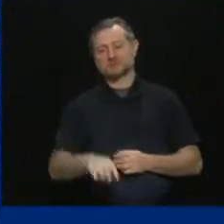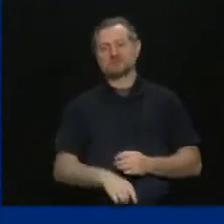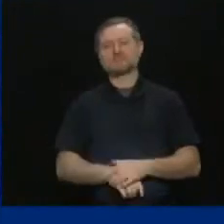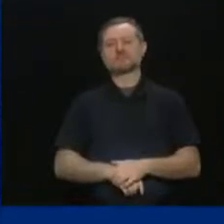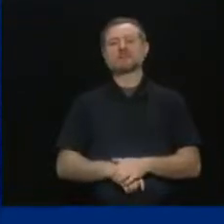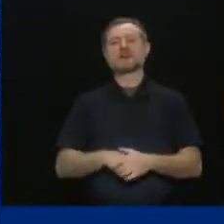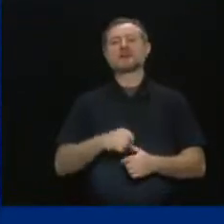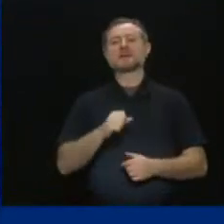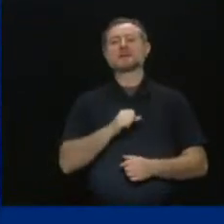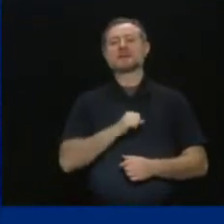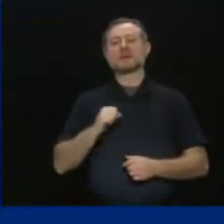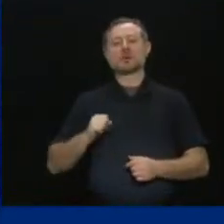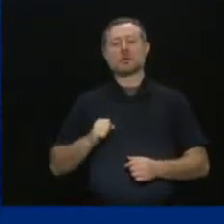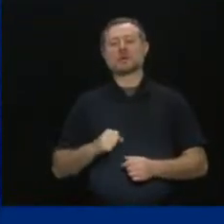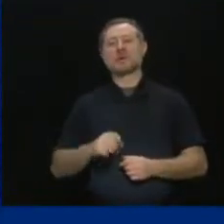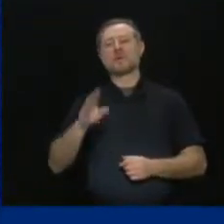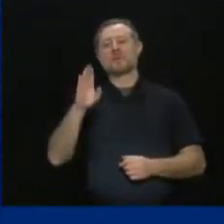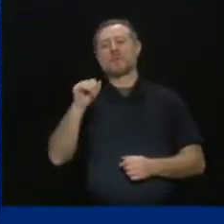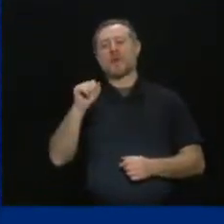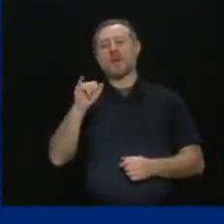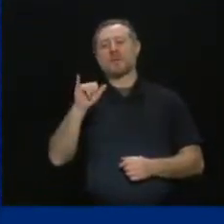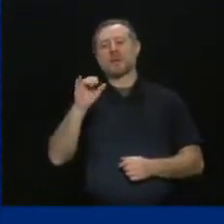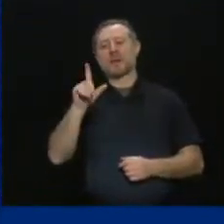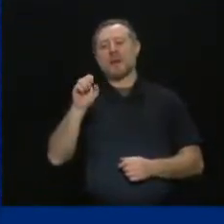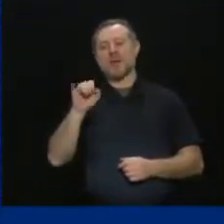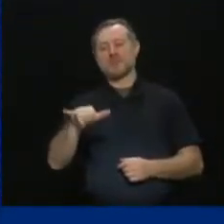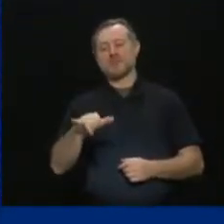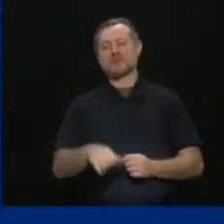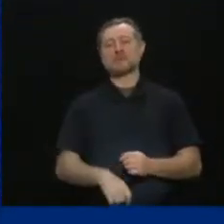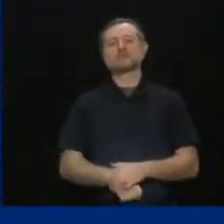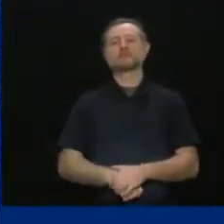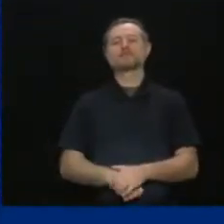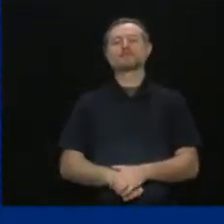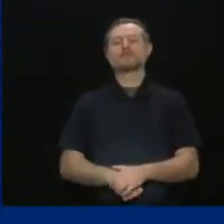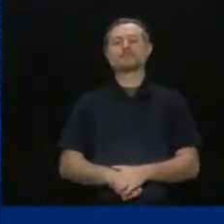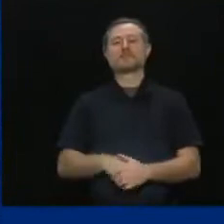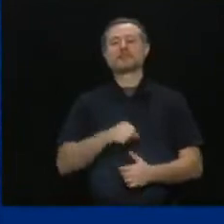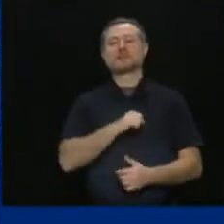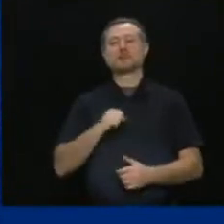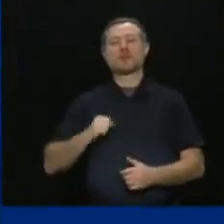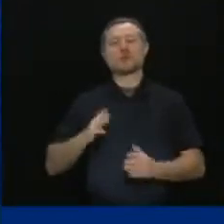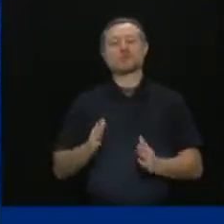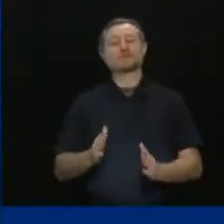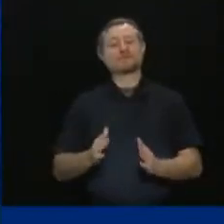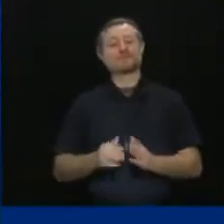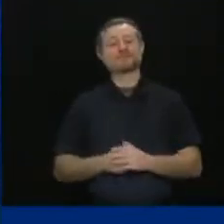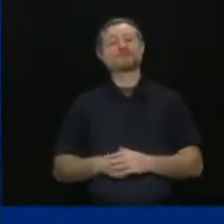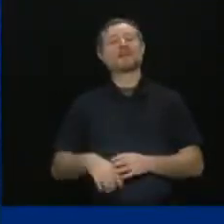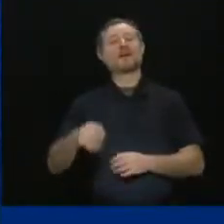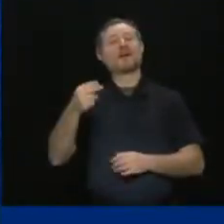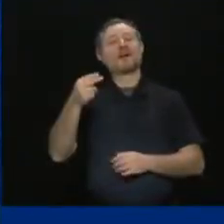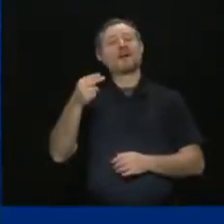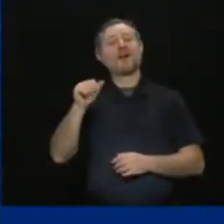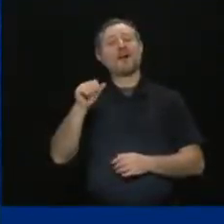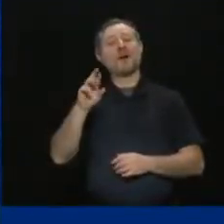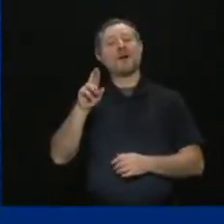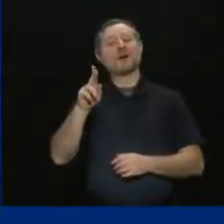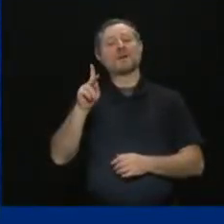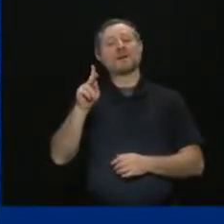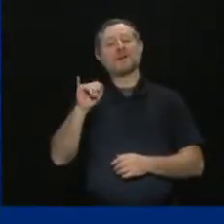State Senator Jamal Bailey. State Senator Pete Harcum.